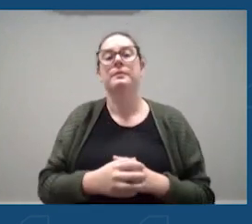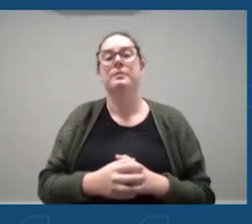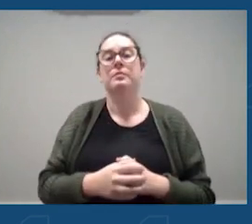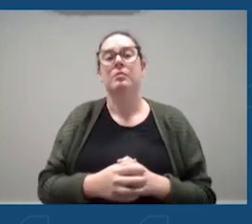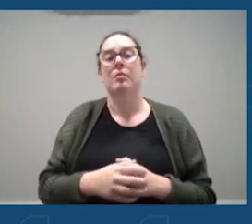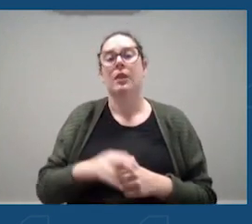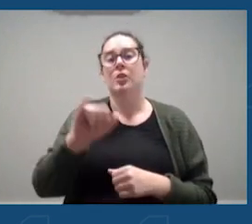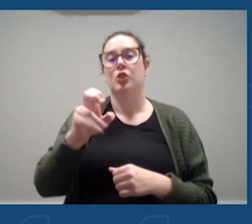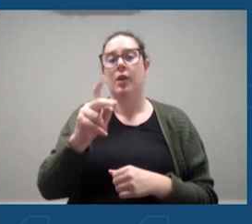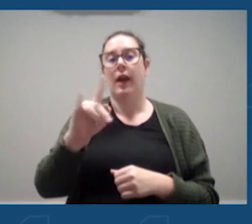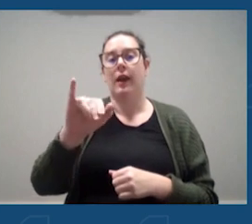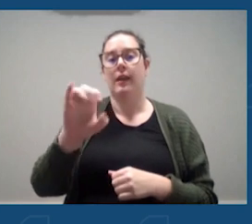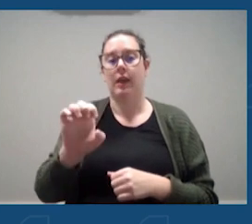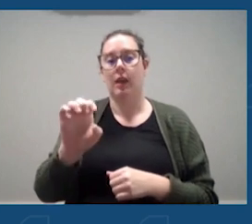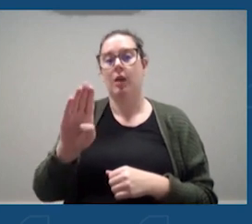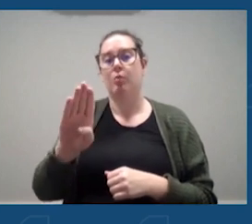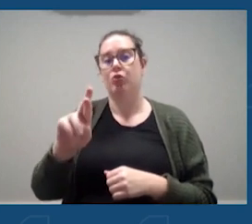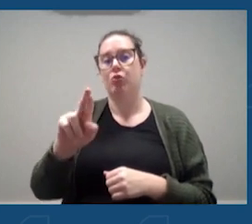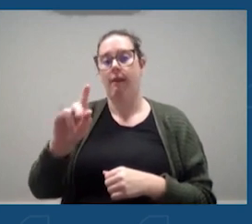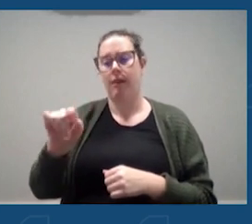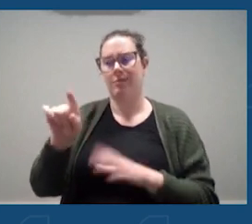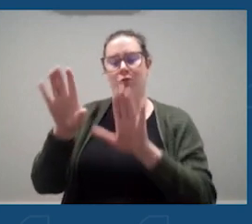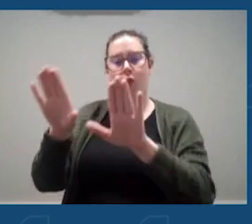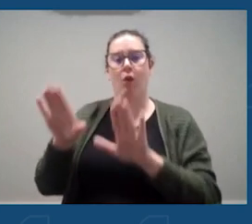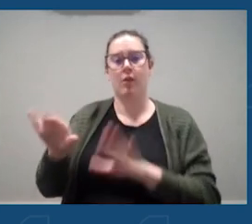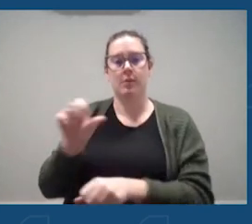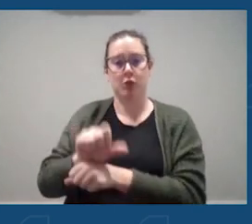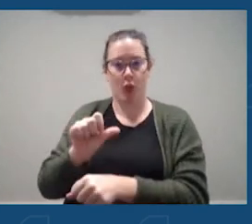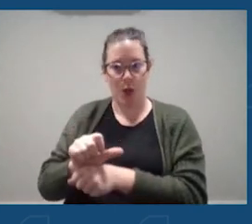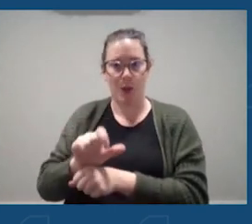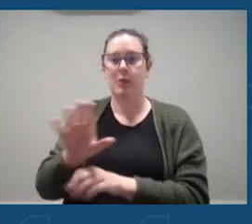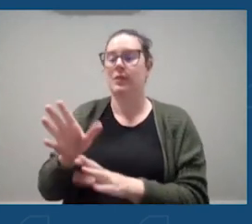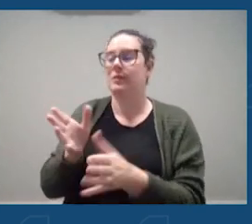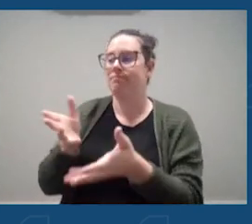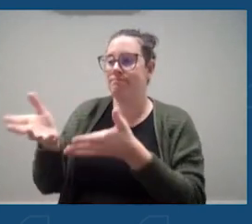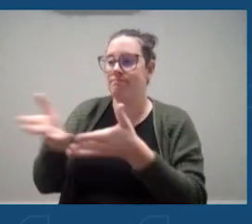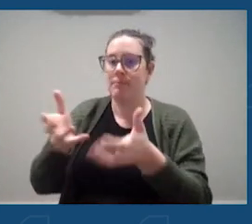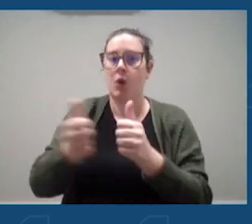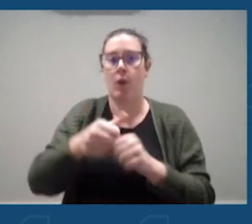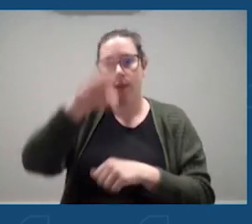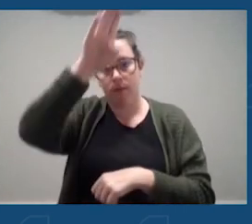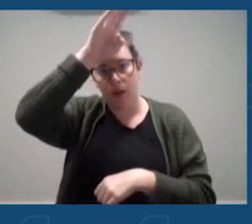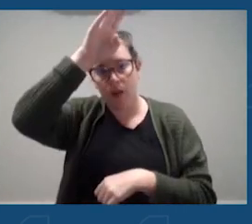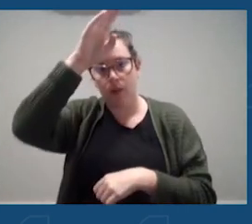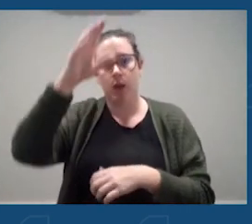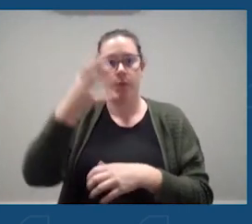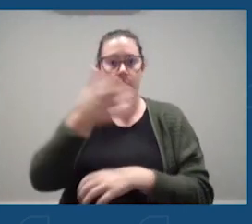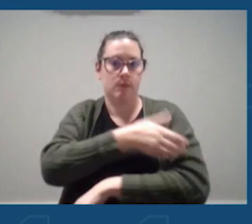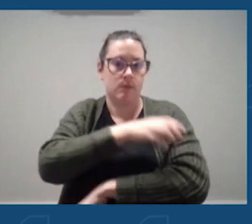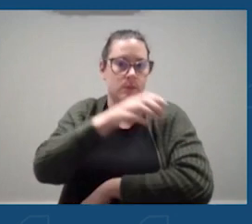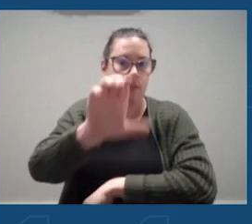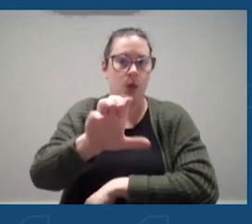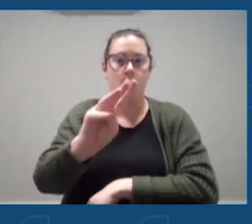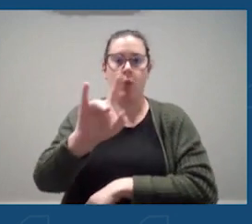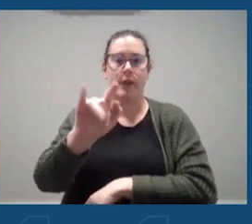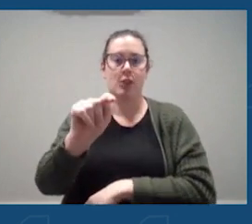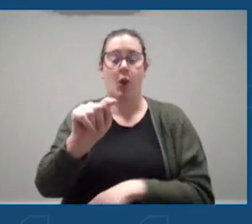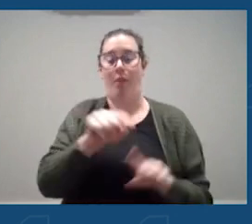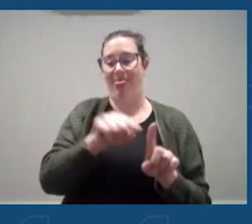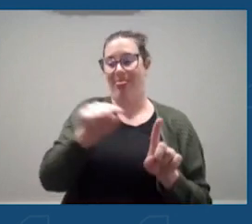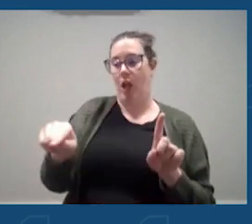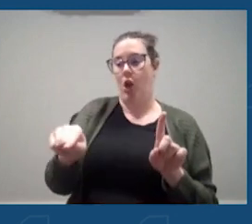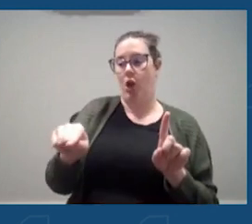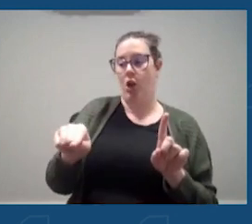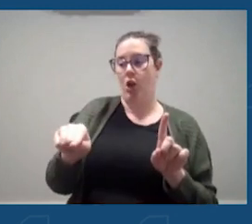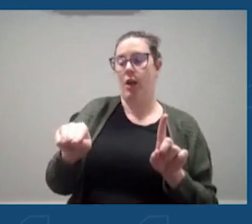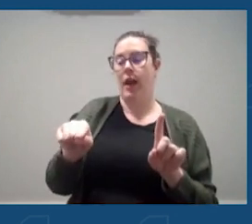extraordinary job. I was just with her speaking to firefighters in neighboring Westchester County an hour ago. She's extraordinary.